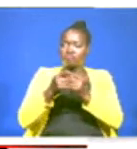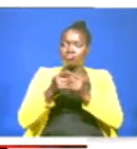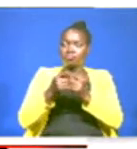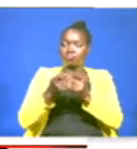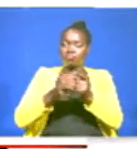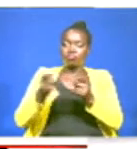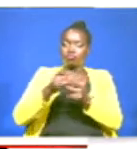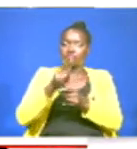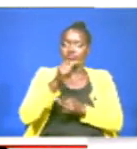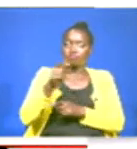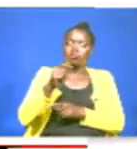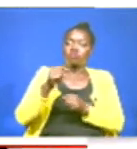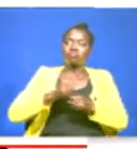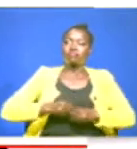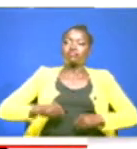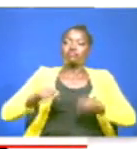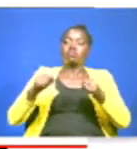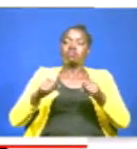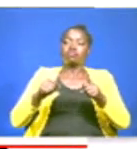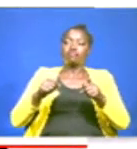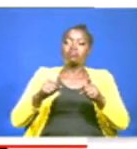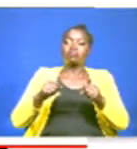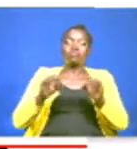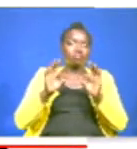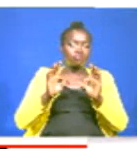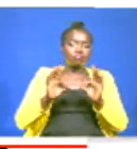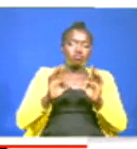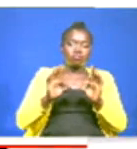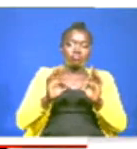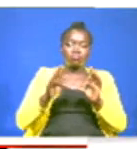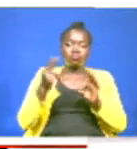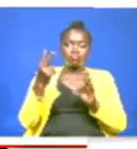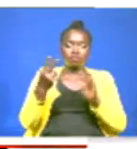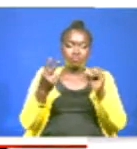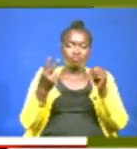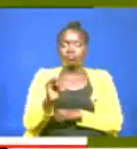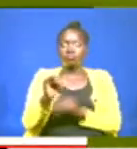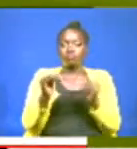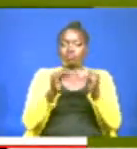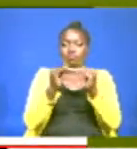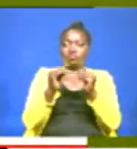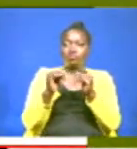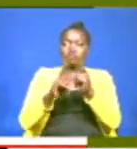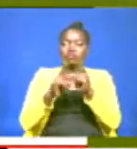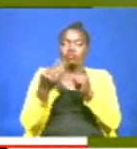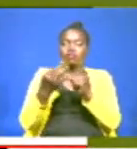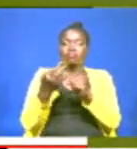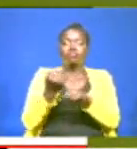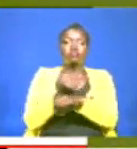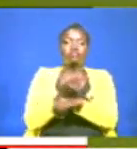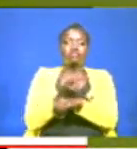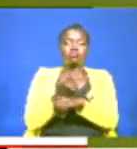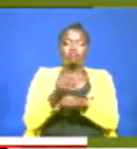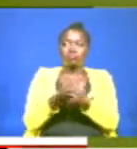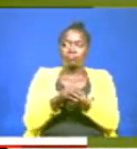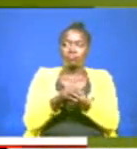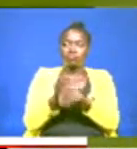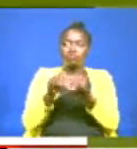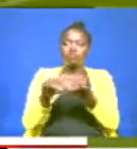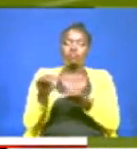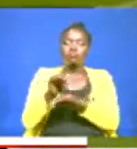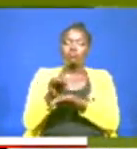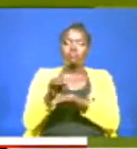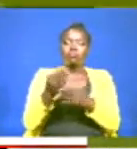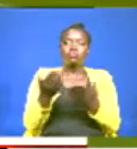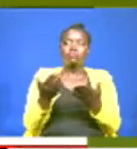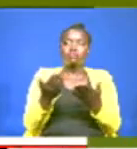Tottenham boss Antonio Conte with a fantastic away 2-0 win. The point means Forest moves above Wolverhampton Wanderers